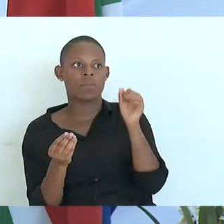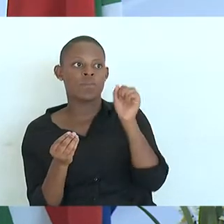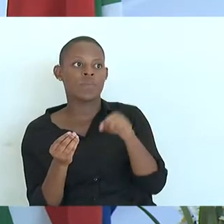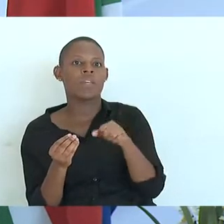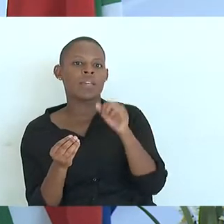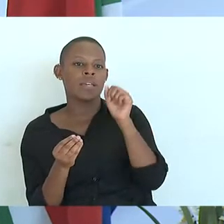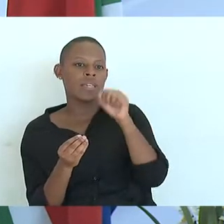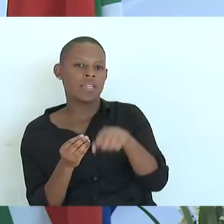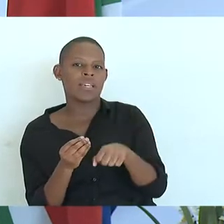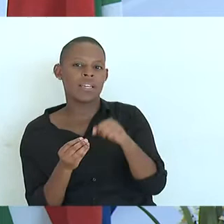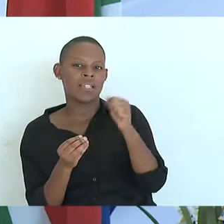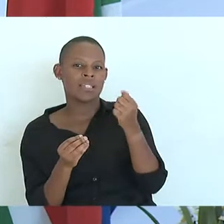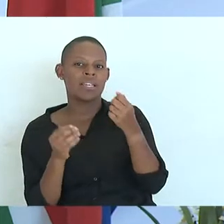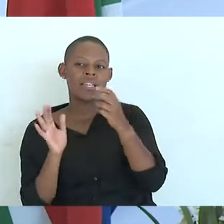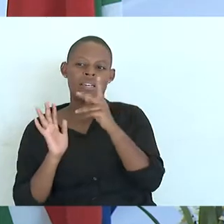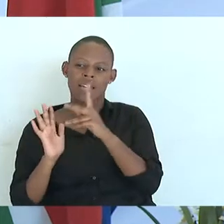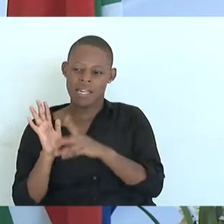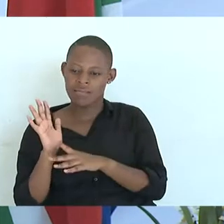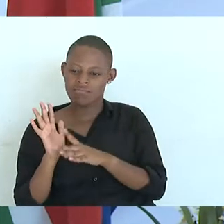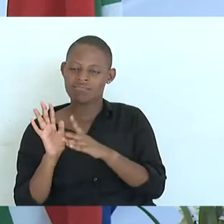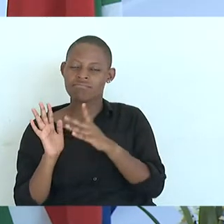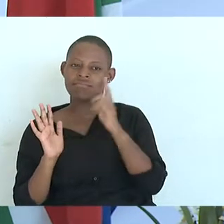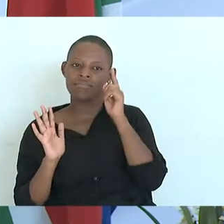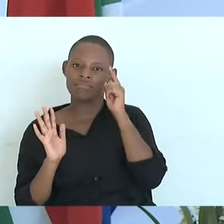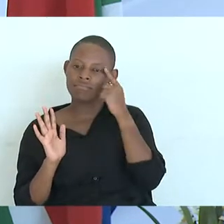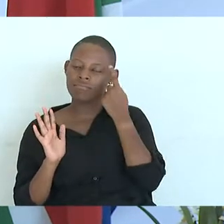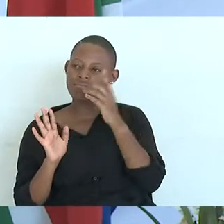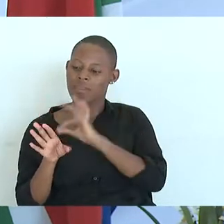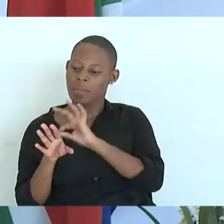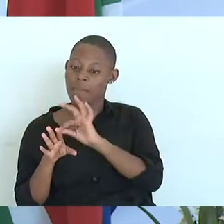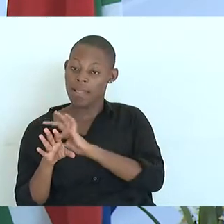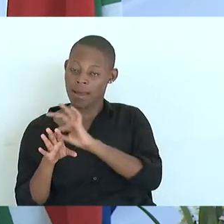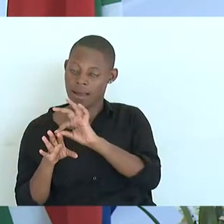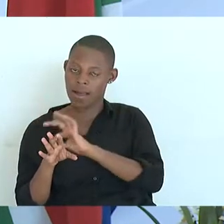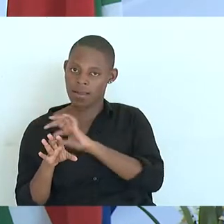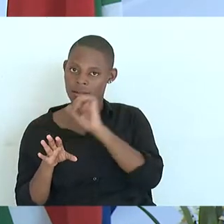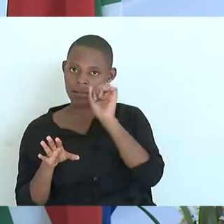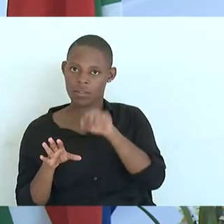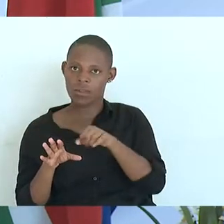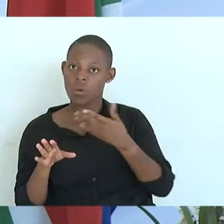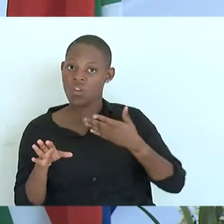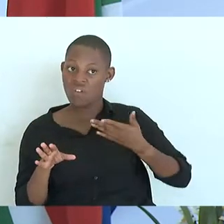concept of the cities that you would like to build, we've put that